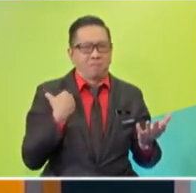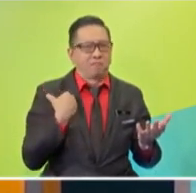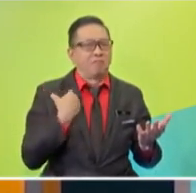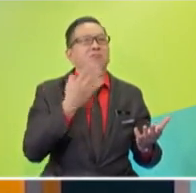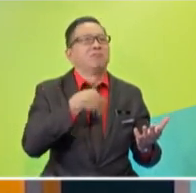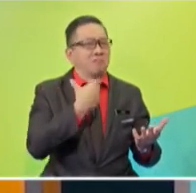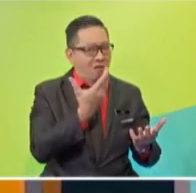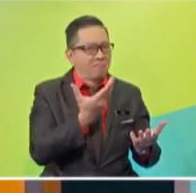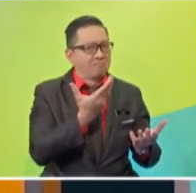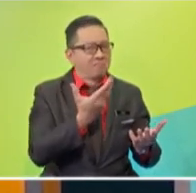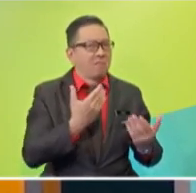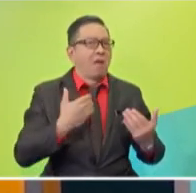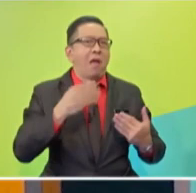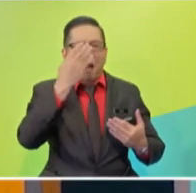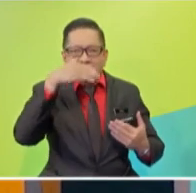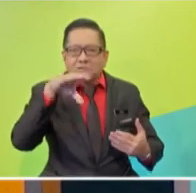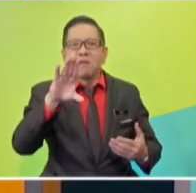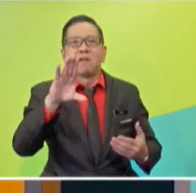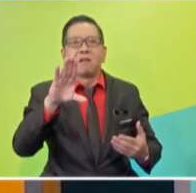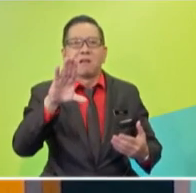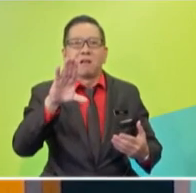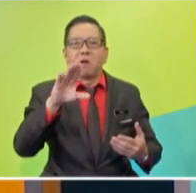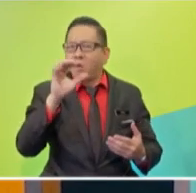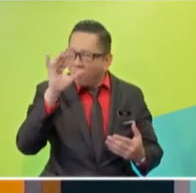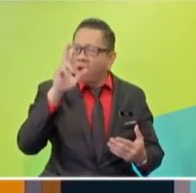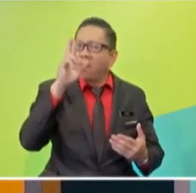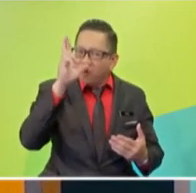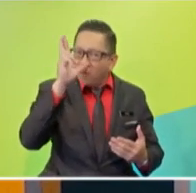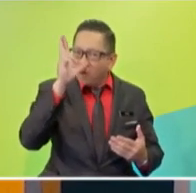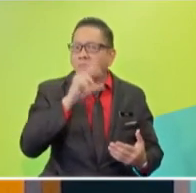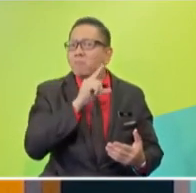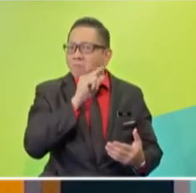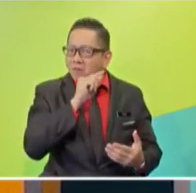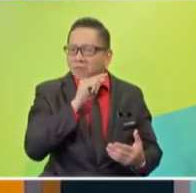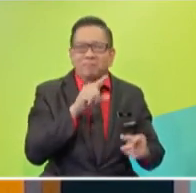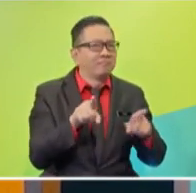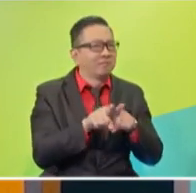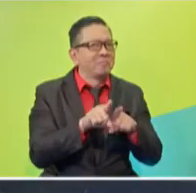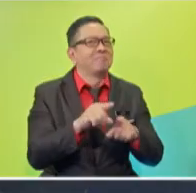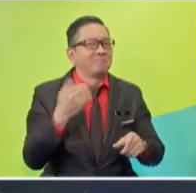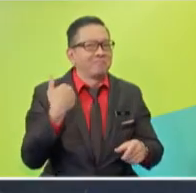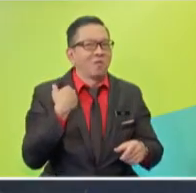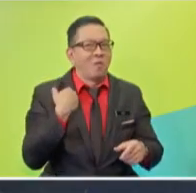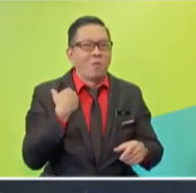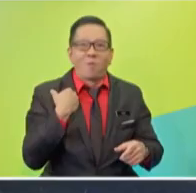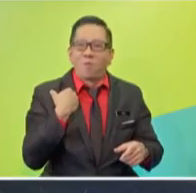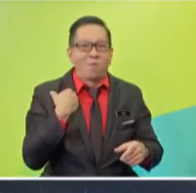giraffes, elephants, rhinos, and even birds. Seriously? Mm-hmm.